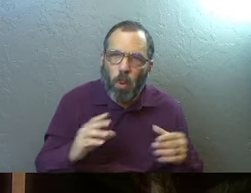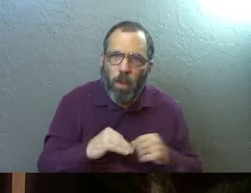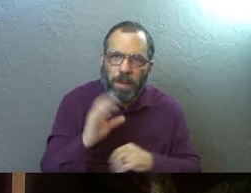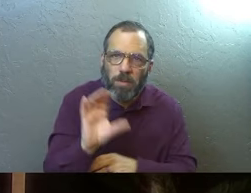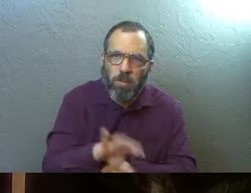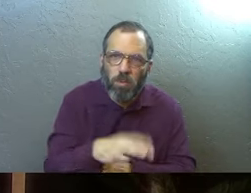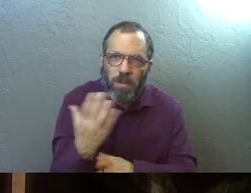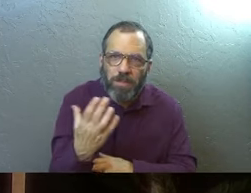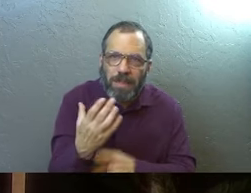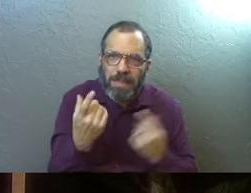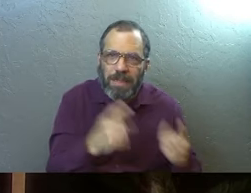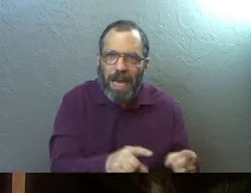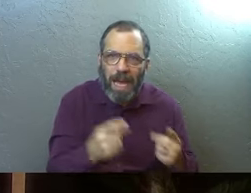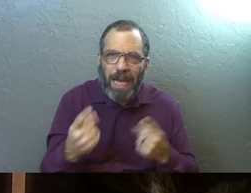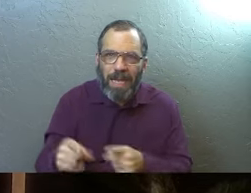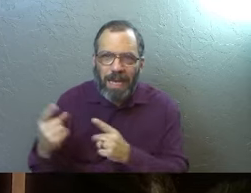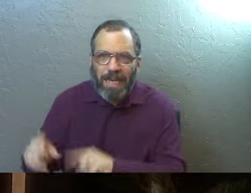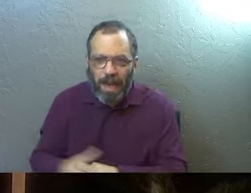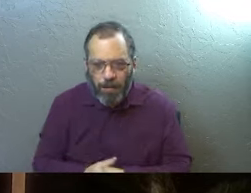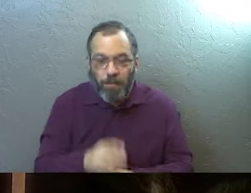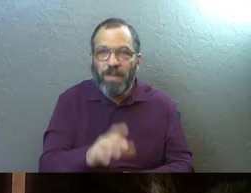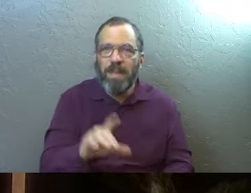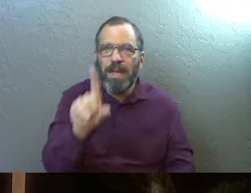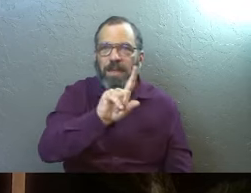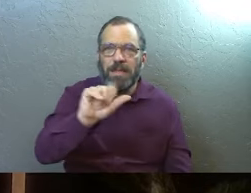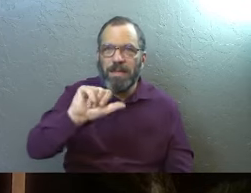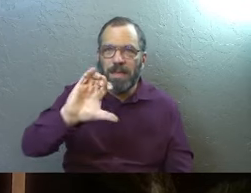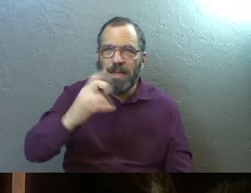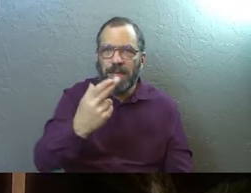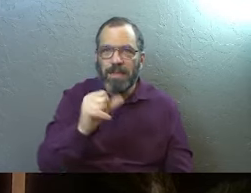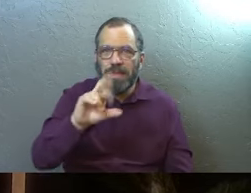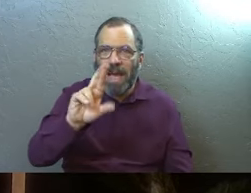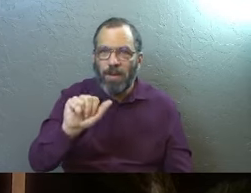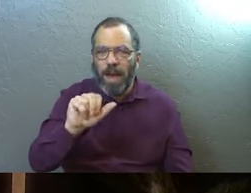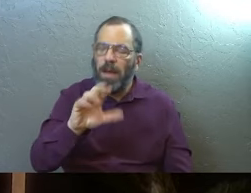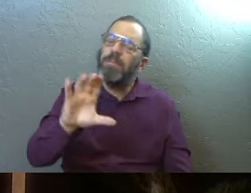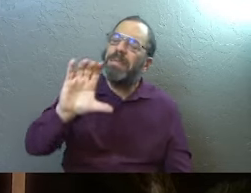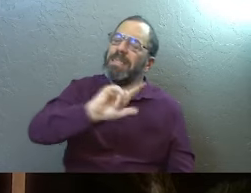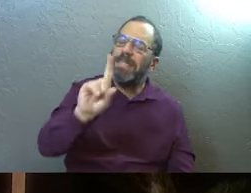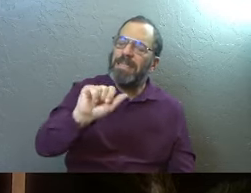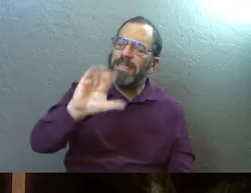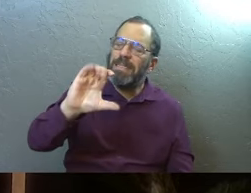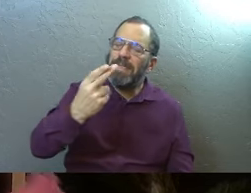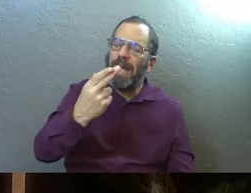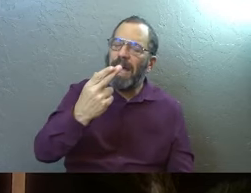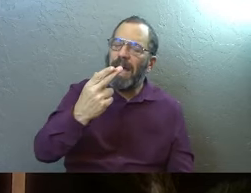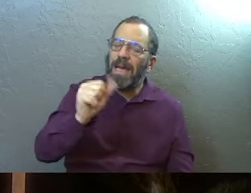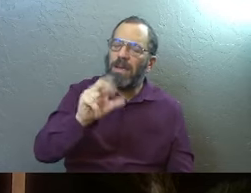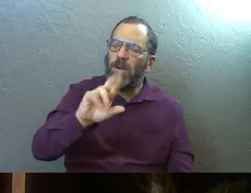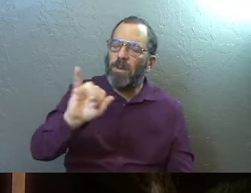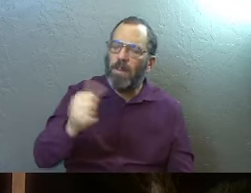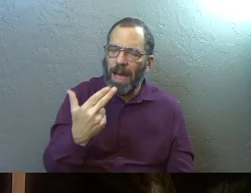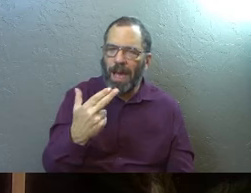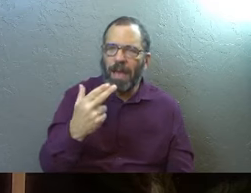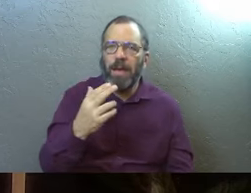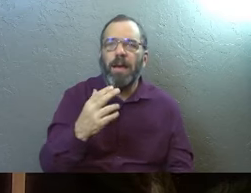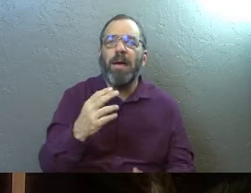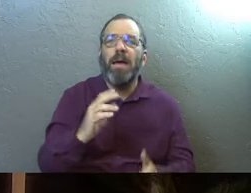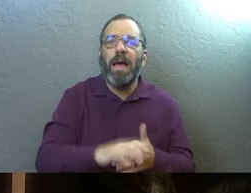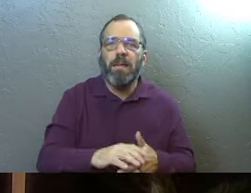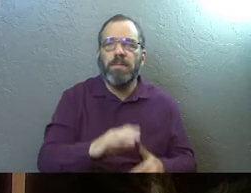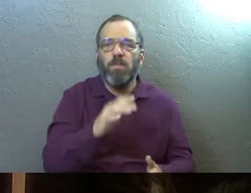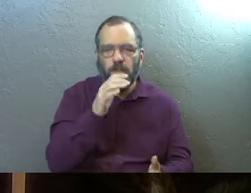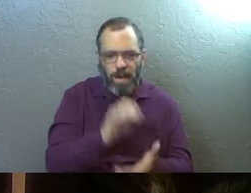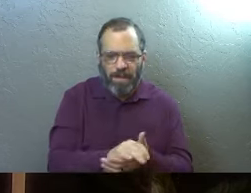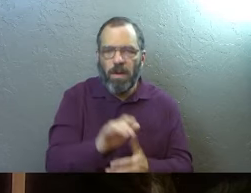account. And I think you're going to relate to it. This is Zechariah and Elizabeth. And we're going to read all about them. So it's Luke chapter 1, verse